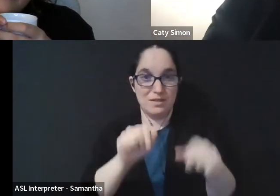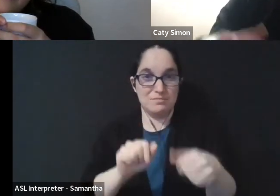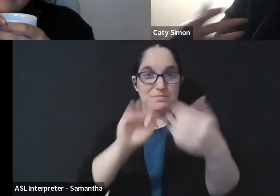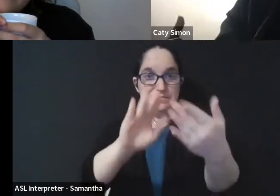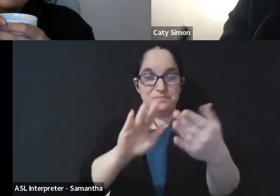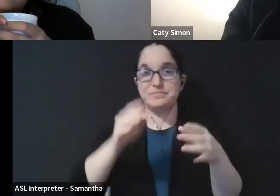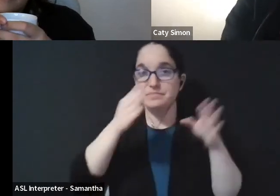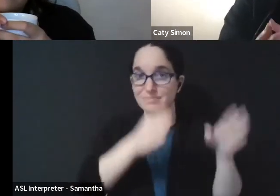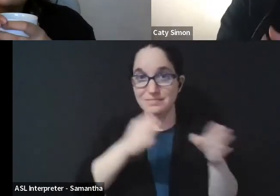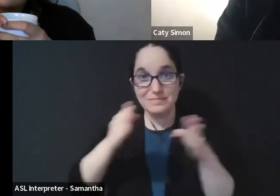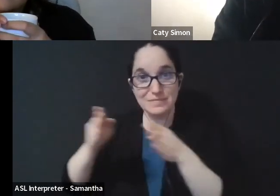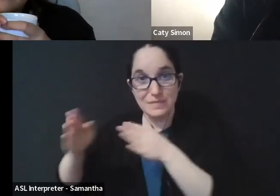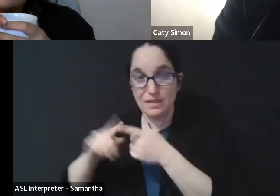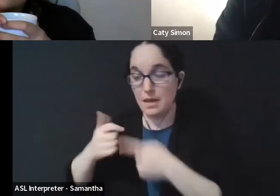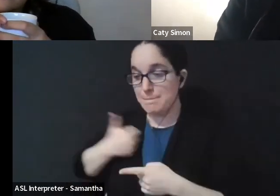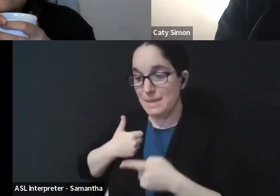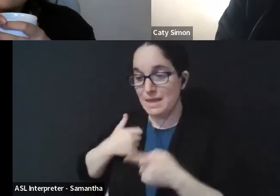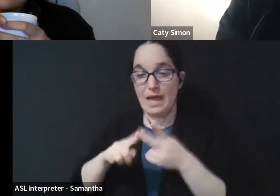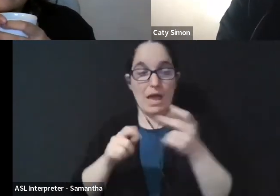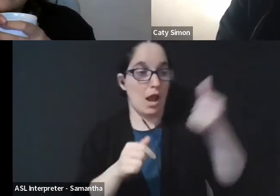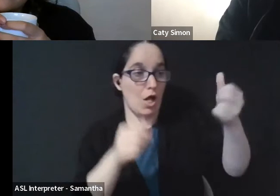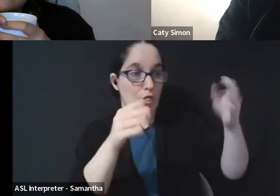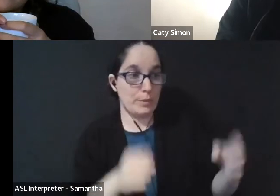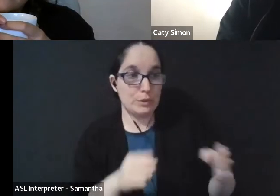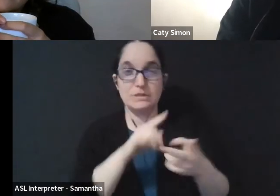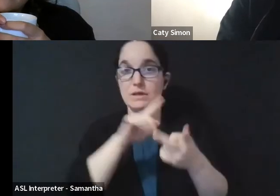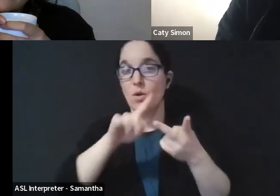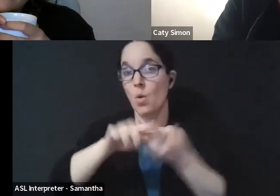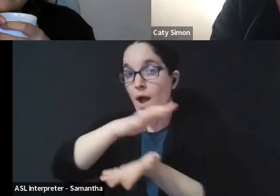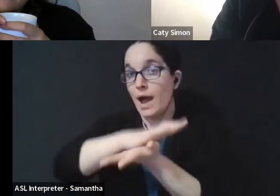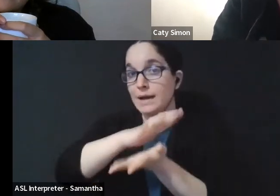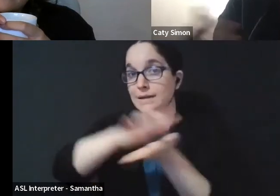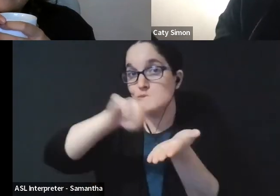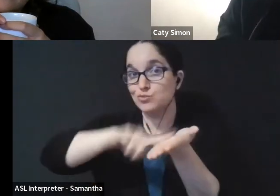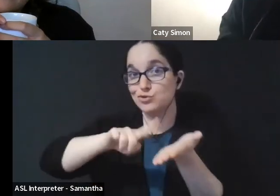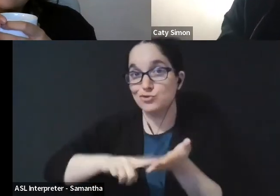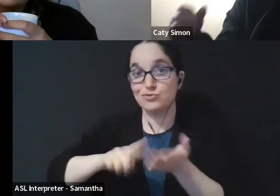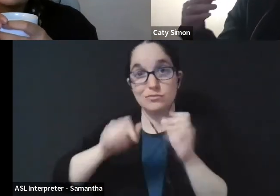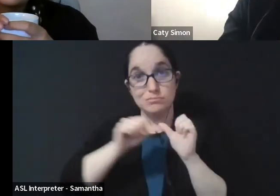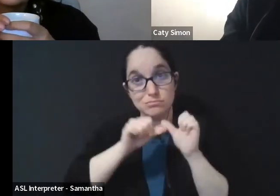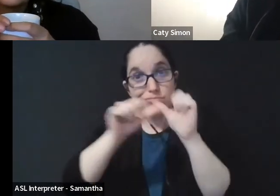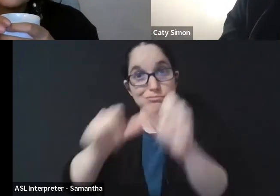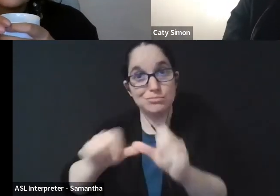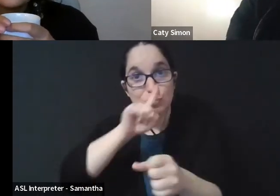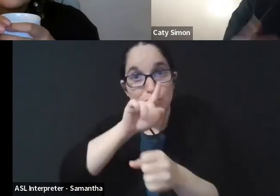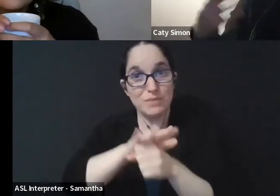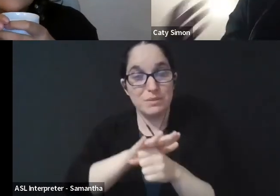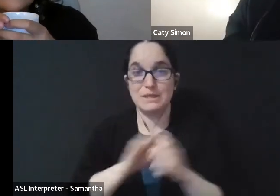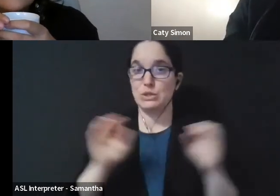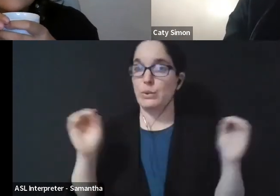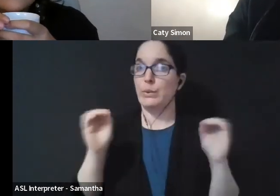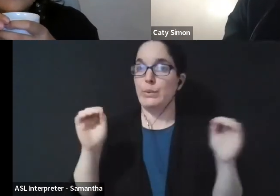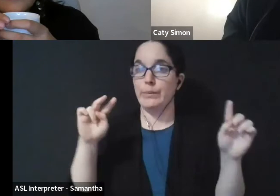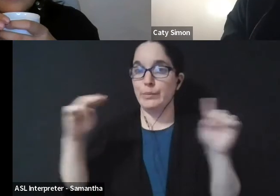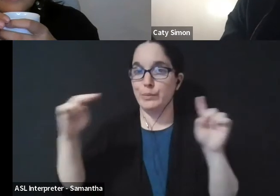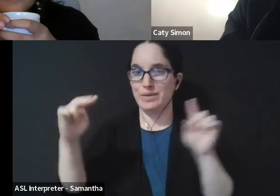resentments between me and other community researchers or the academic researchers that we have longer standing commitments with no conception of how to interact